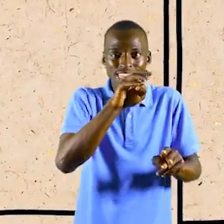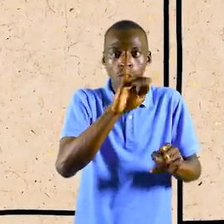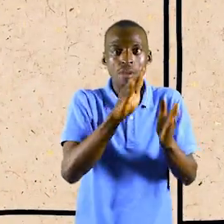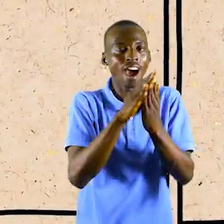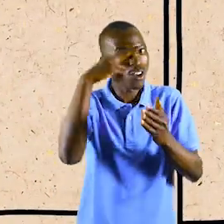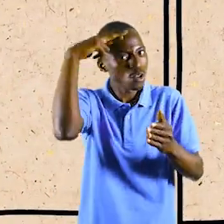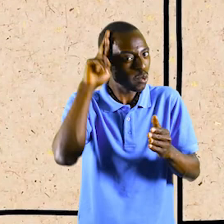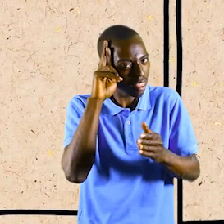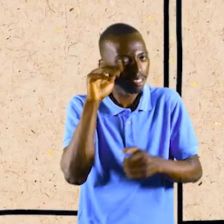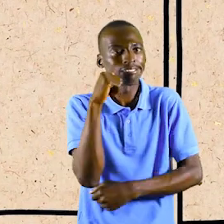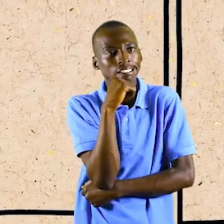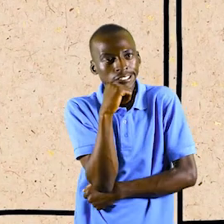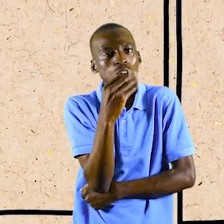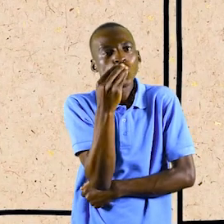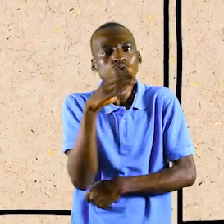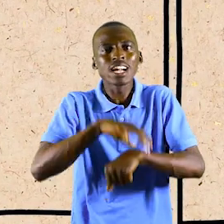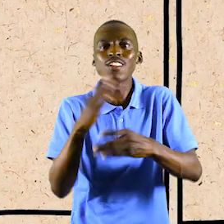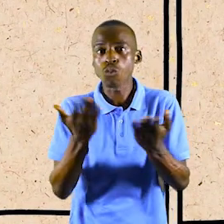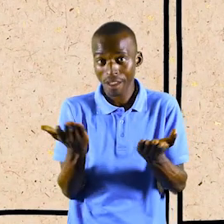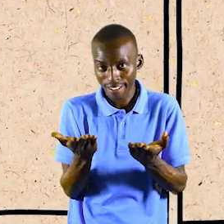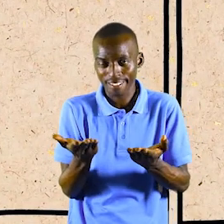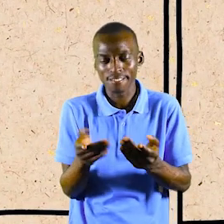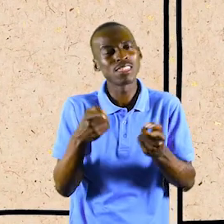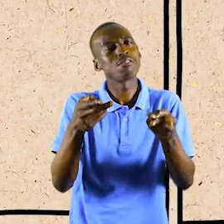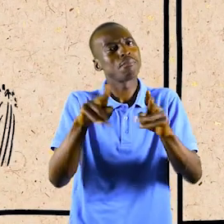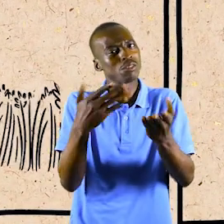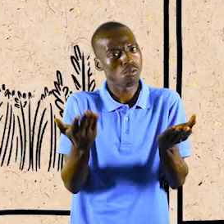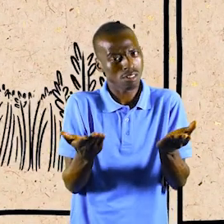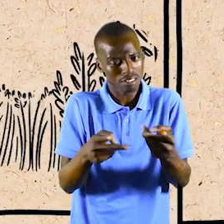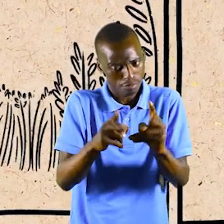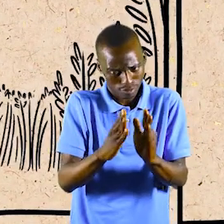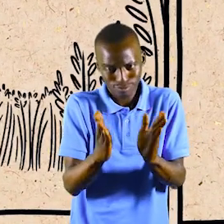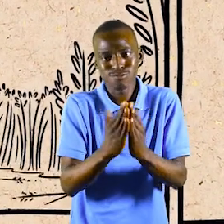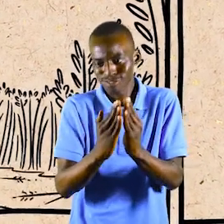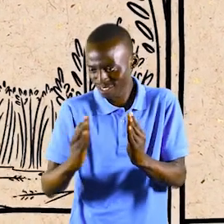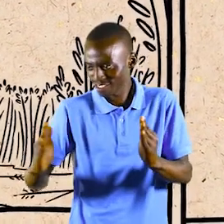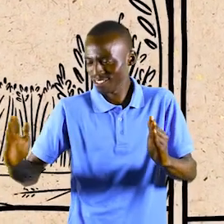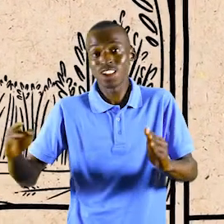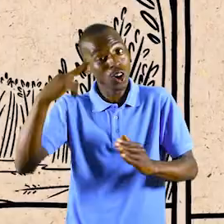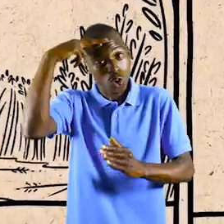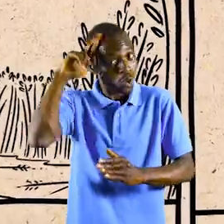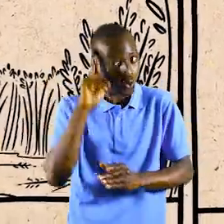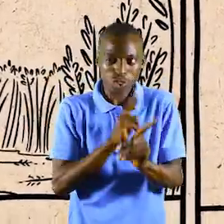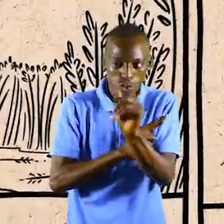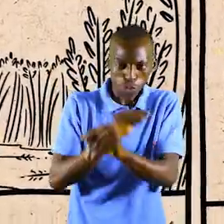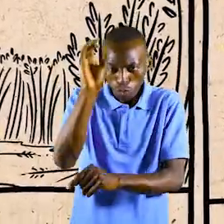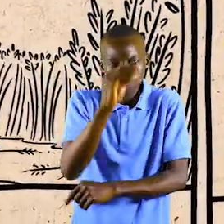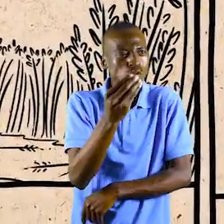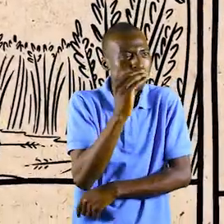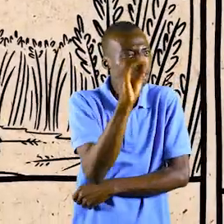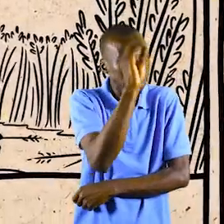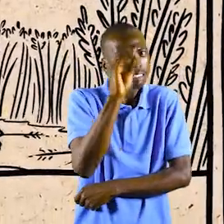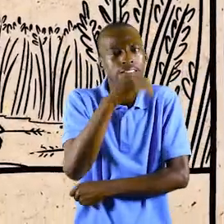Ruth discussing where they're going to find food. And it just so happens to be the beginning of the barley harvest. And so Ruth goes out to look for food, and